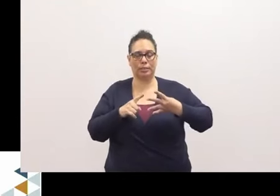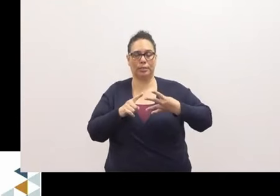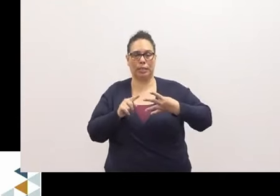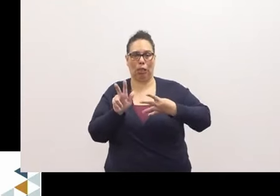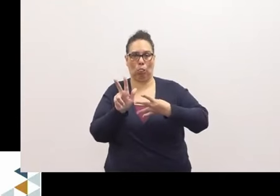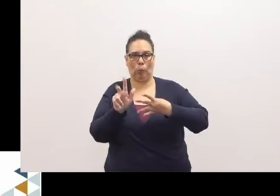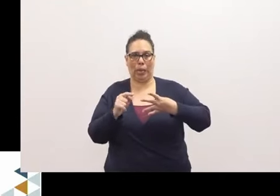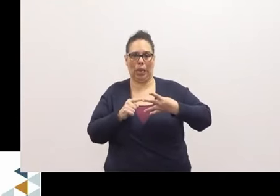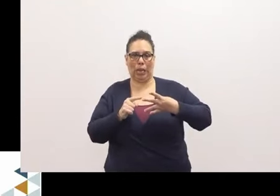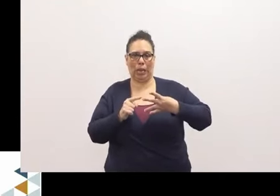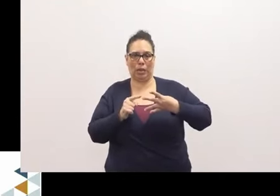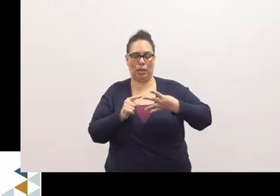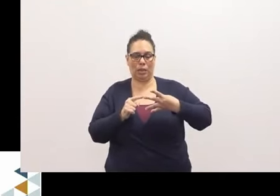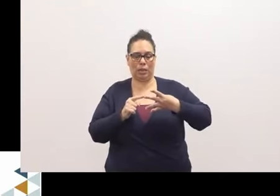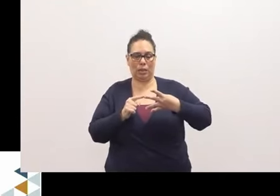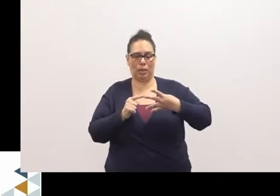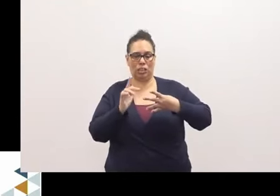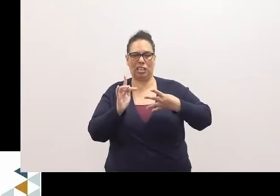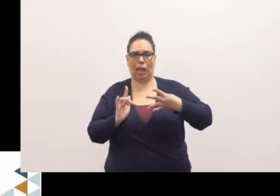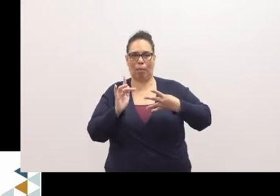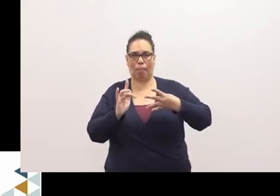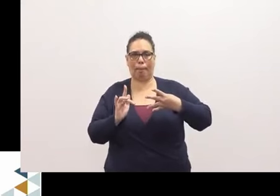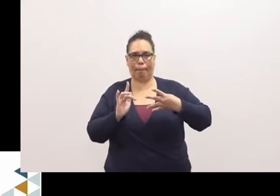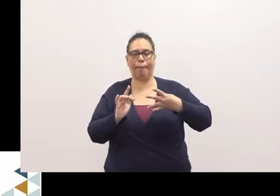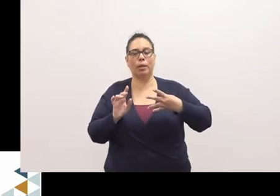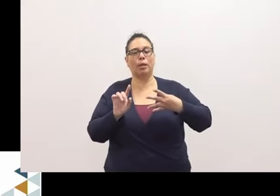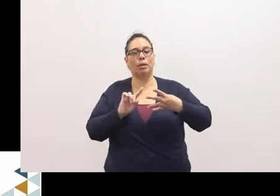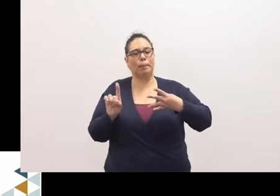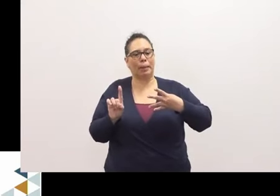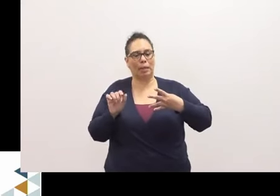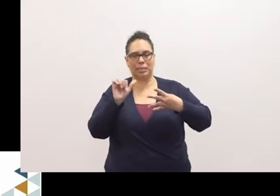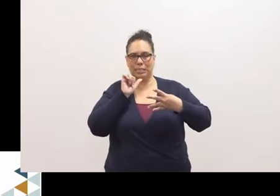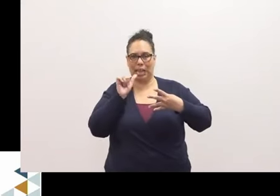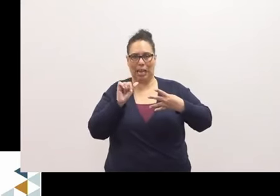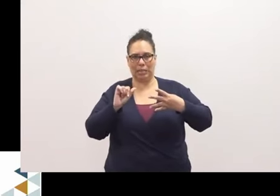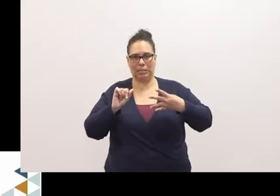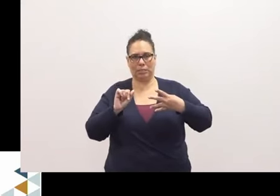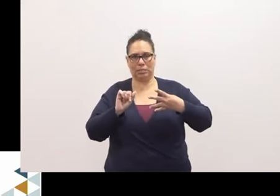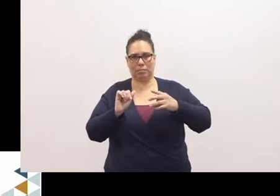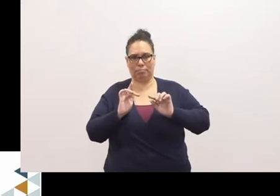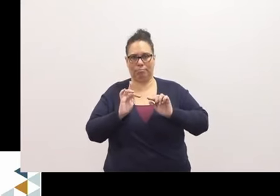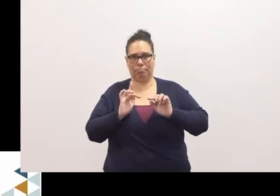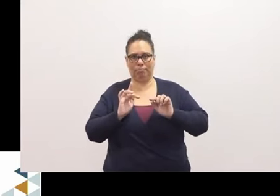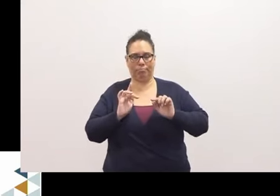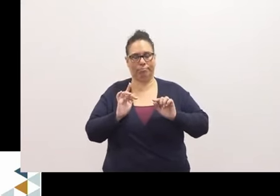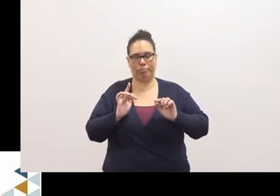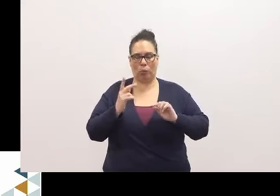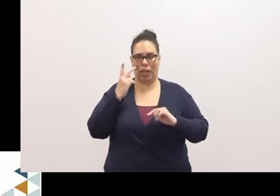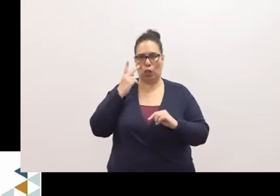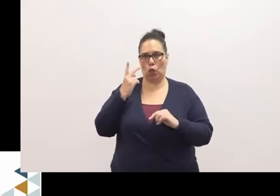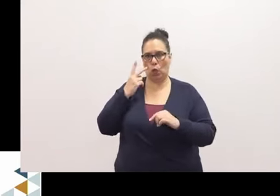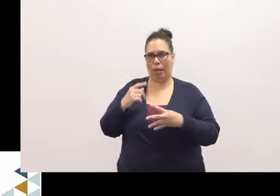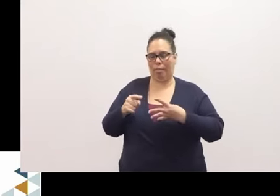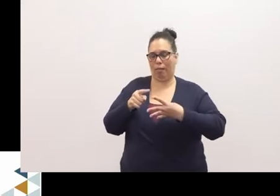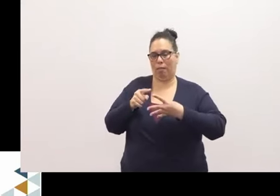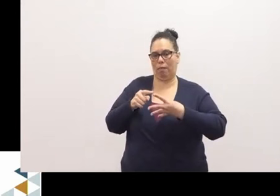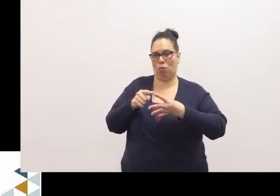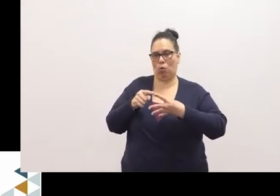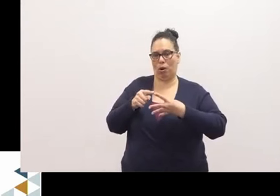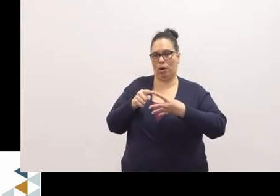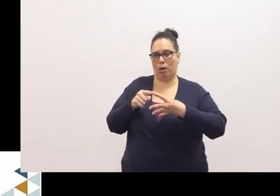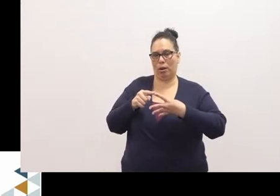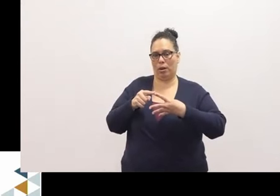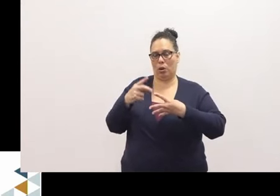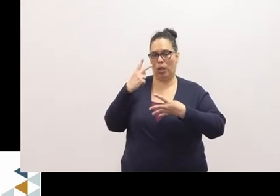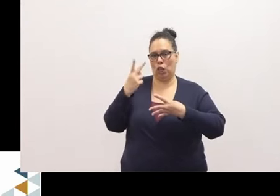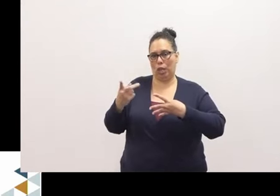example, there's a gap there, but it's not as big of a gap as those that, for example, when we look at the 4. When we